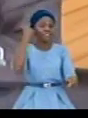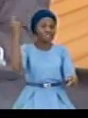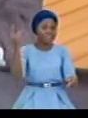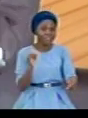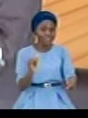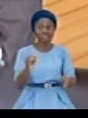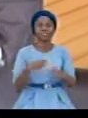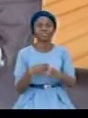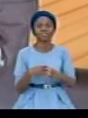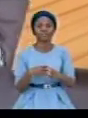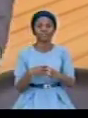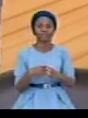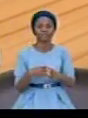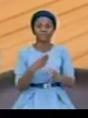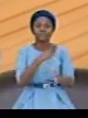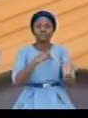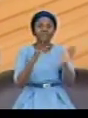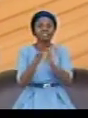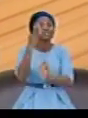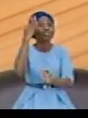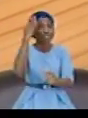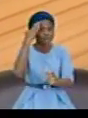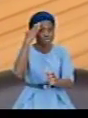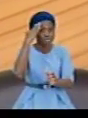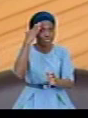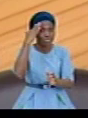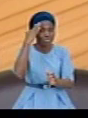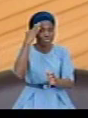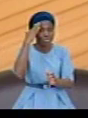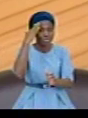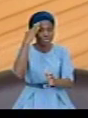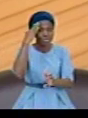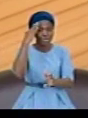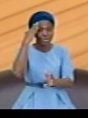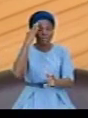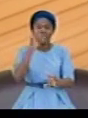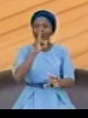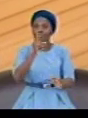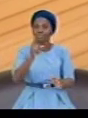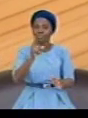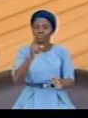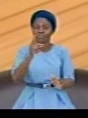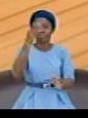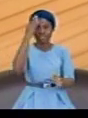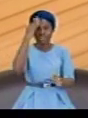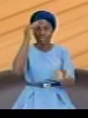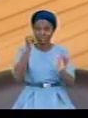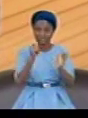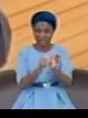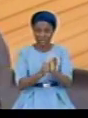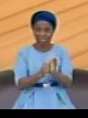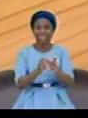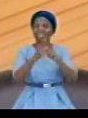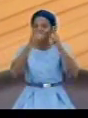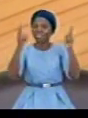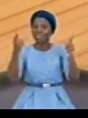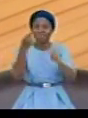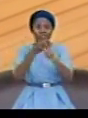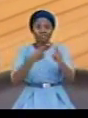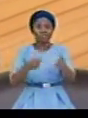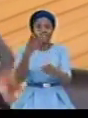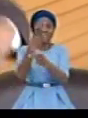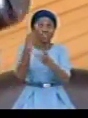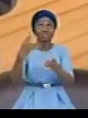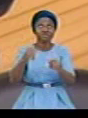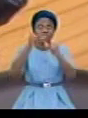And Jesus knew ultimately from the hand of the Father, all the kingdoms of the